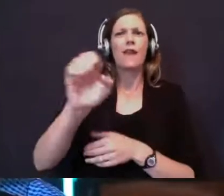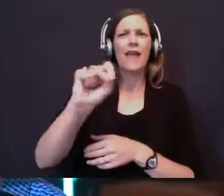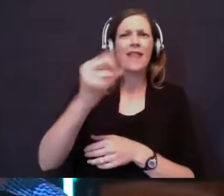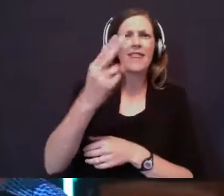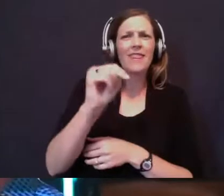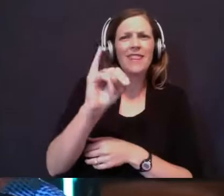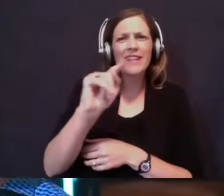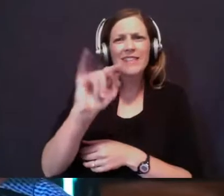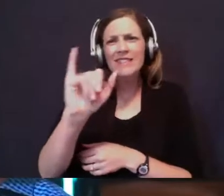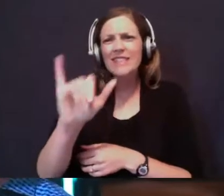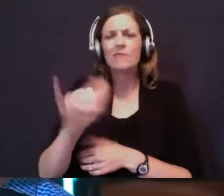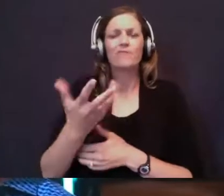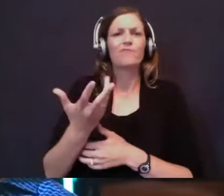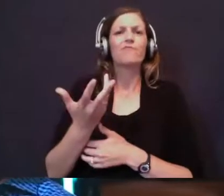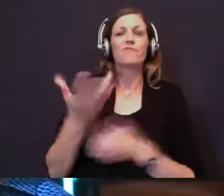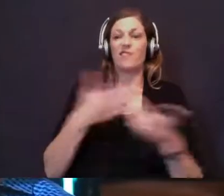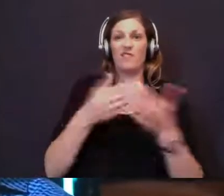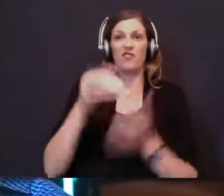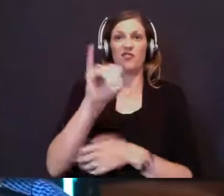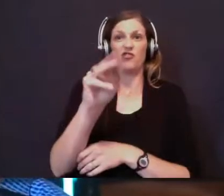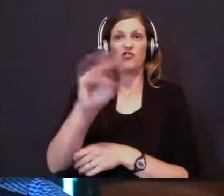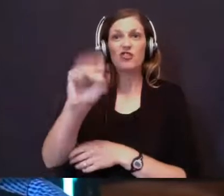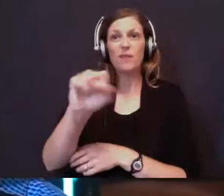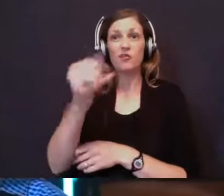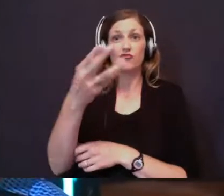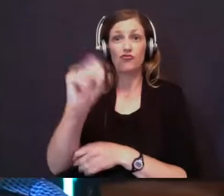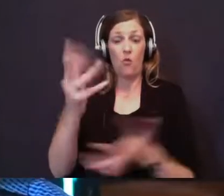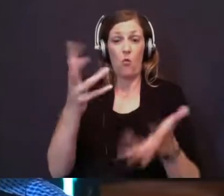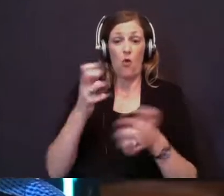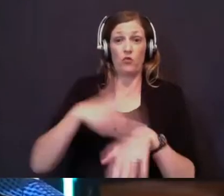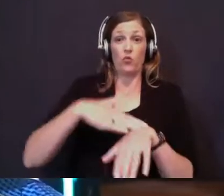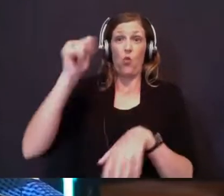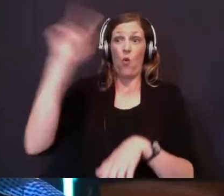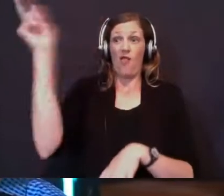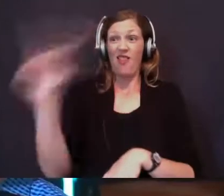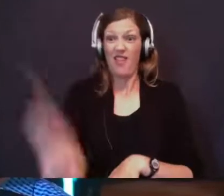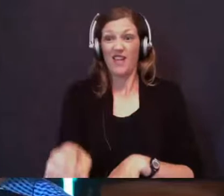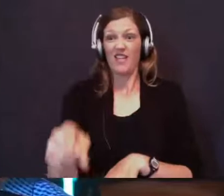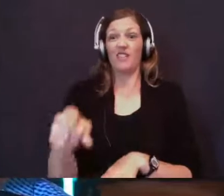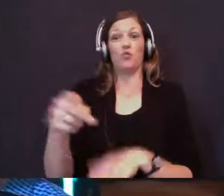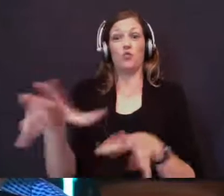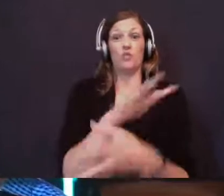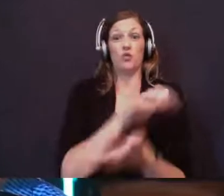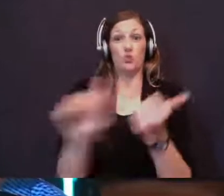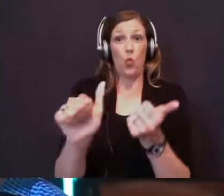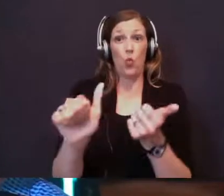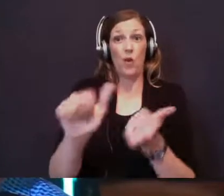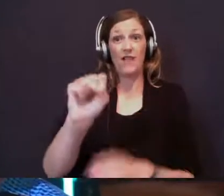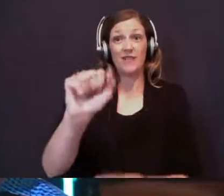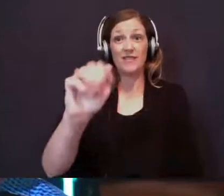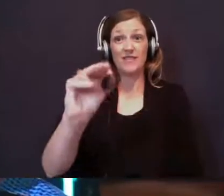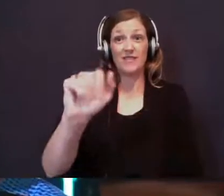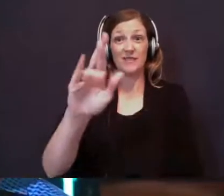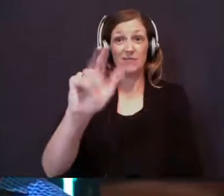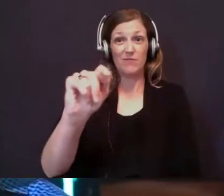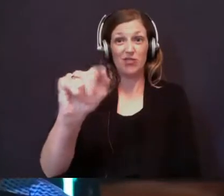woman. And even when James and John wanted to call lightning down from heaven to destroy a Samaritan village, Jesus said, no, that's not the way of the